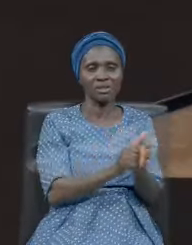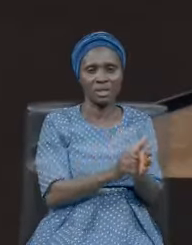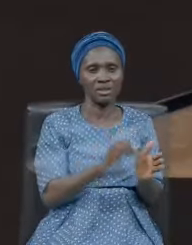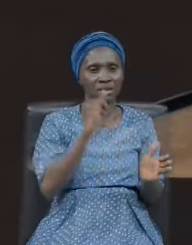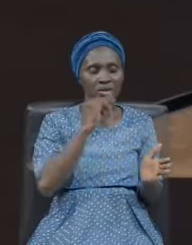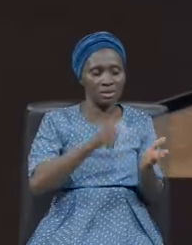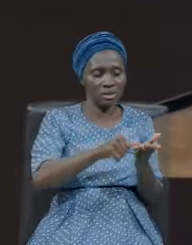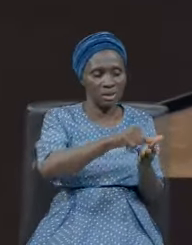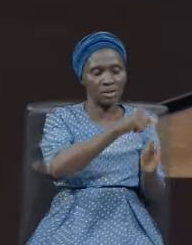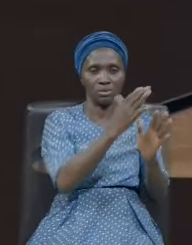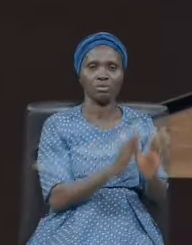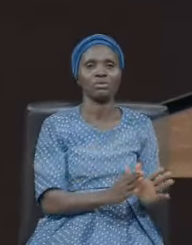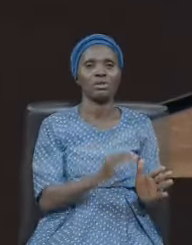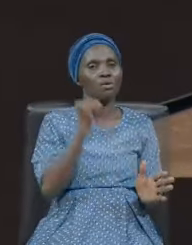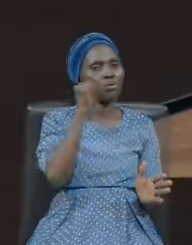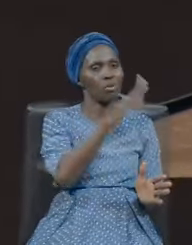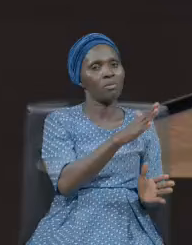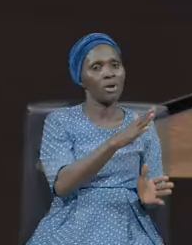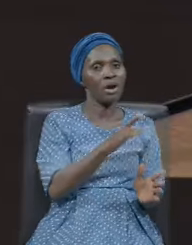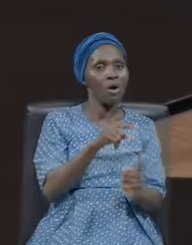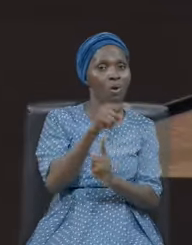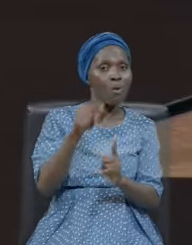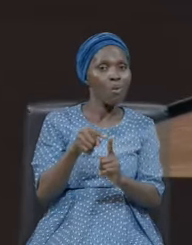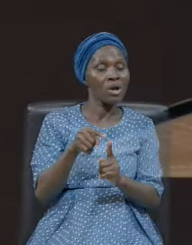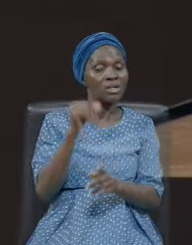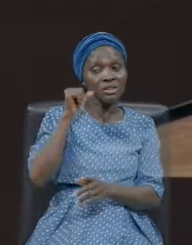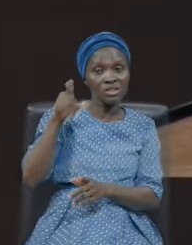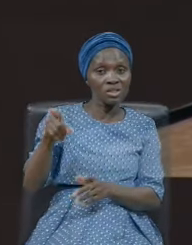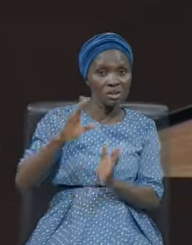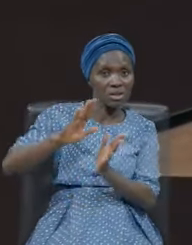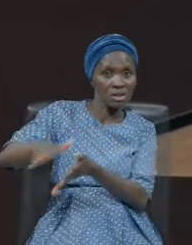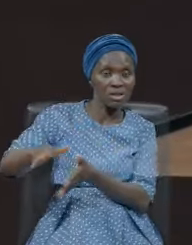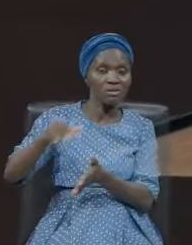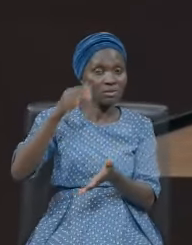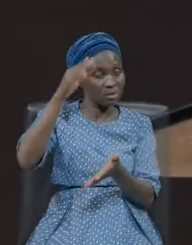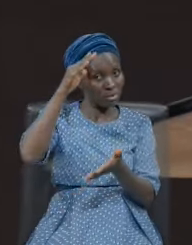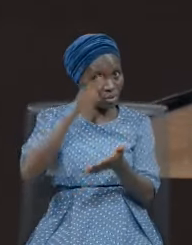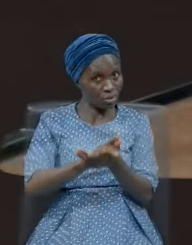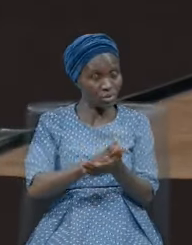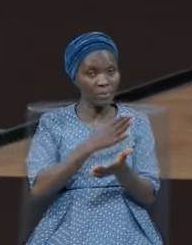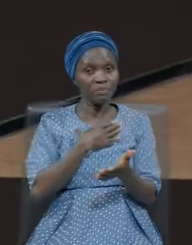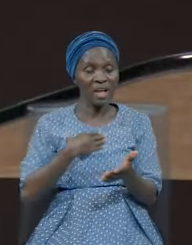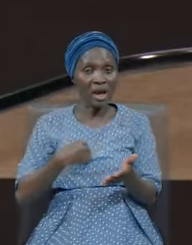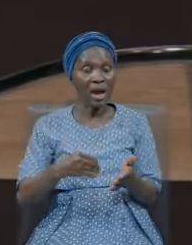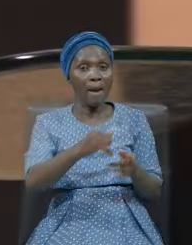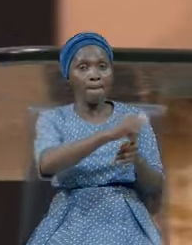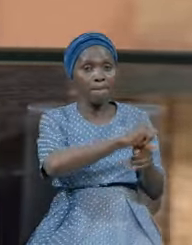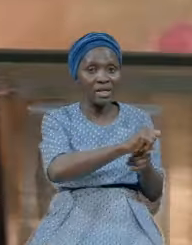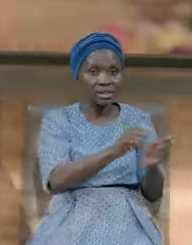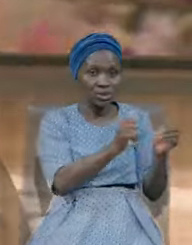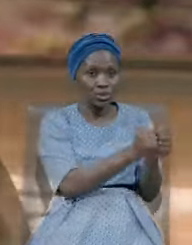popular woman, when she leaves the husband and does with another